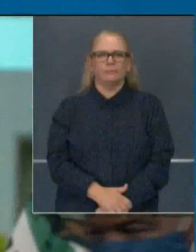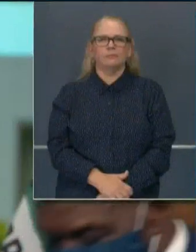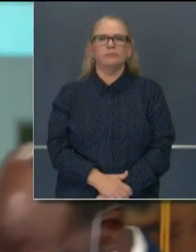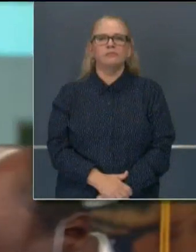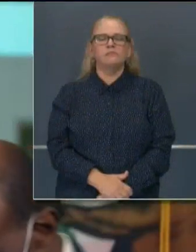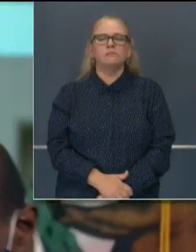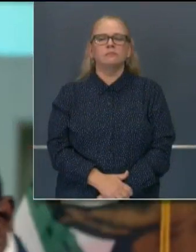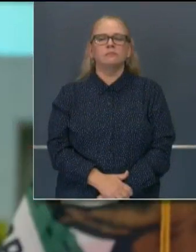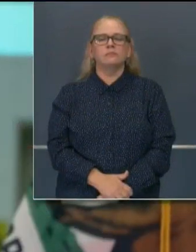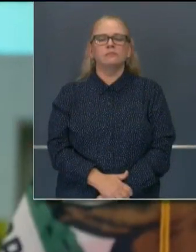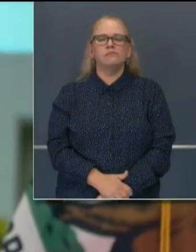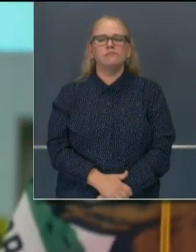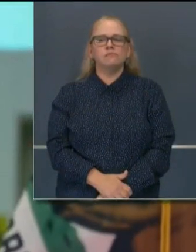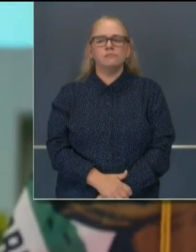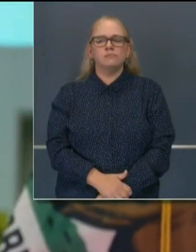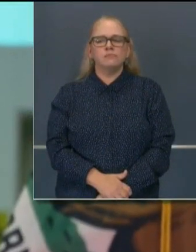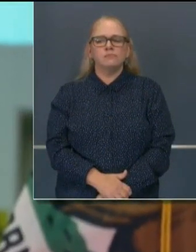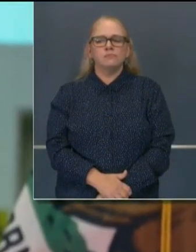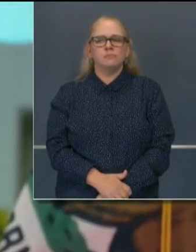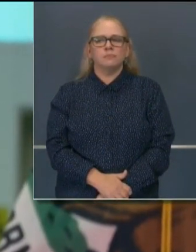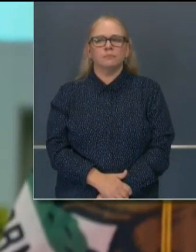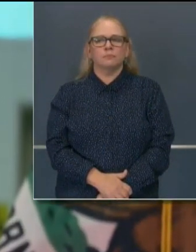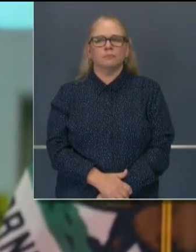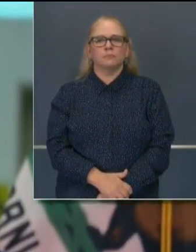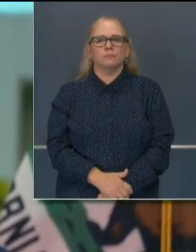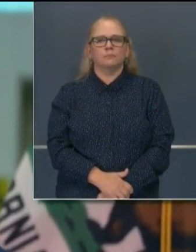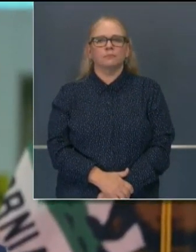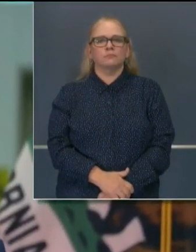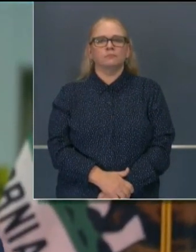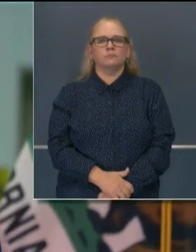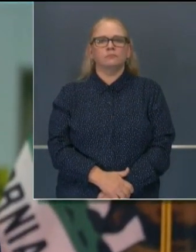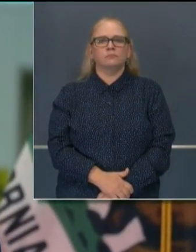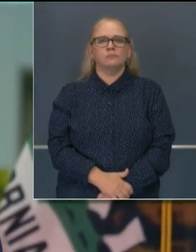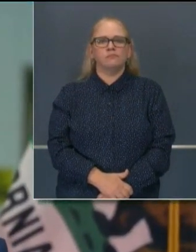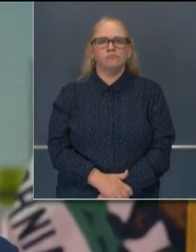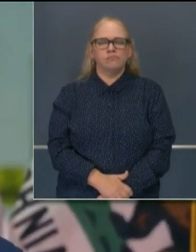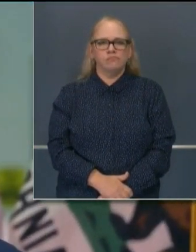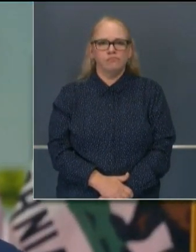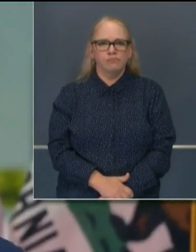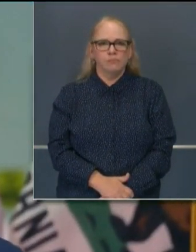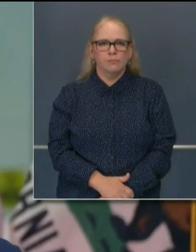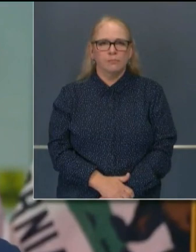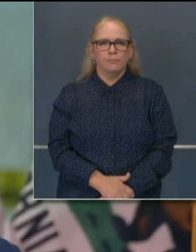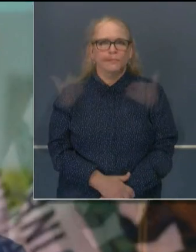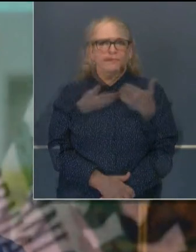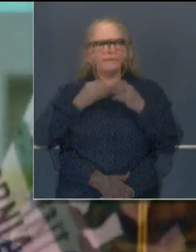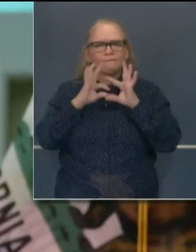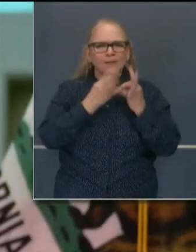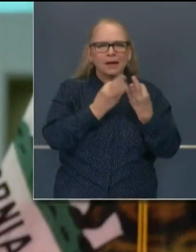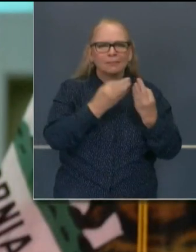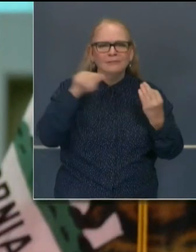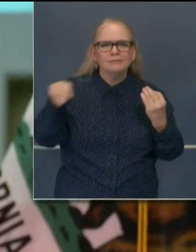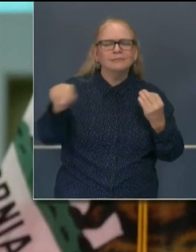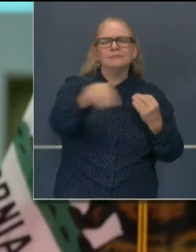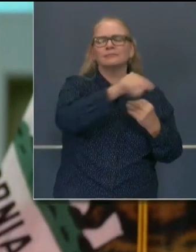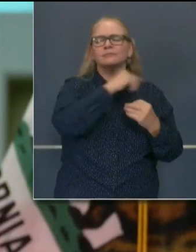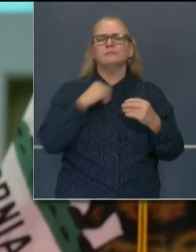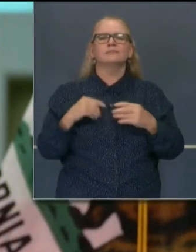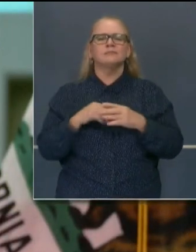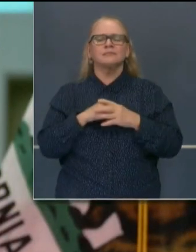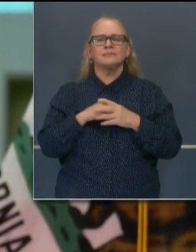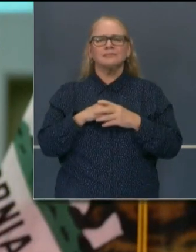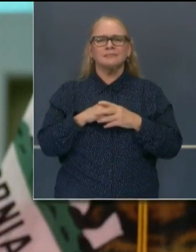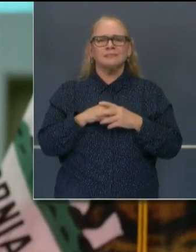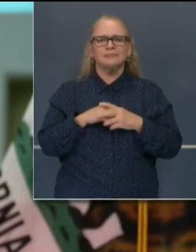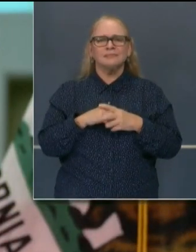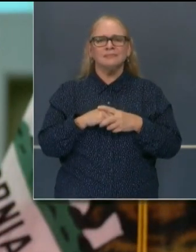Governor Gavin Newsom has nominated the first openly gay black man to the California Supreme Court. If confirmed, Martin Jenkins will be only